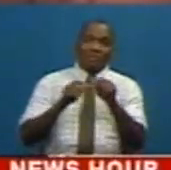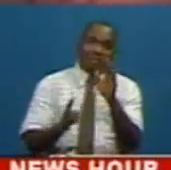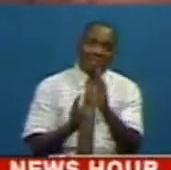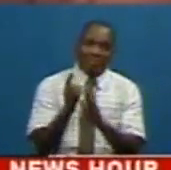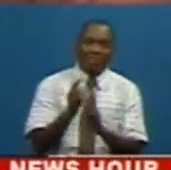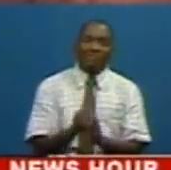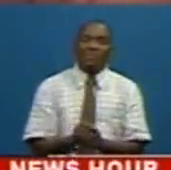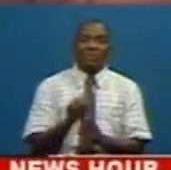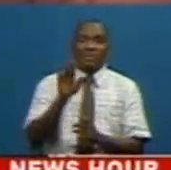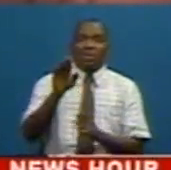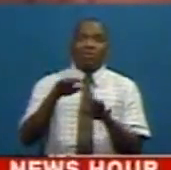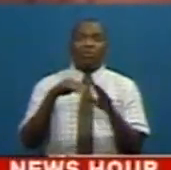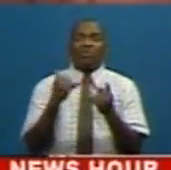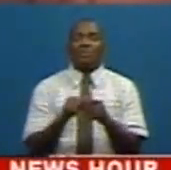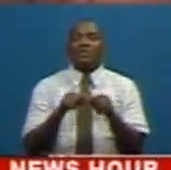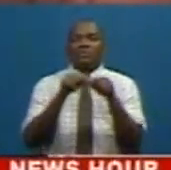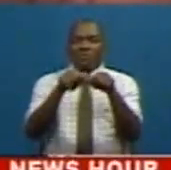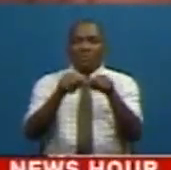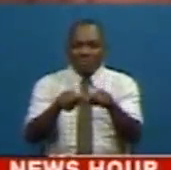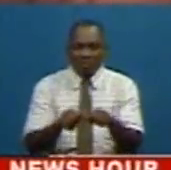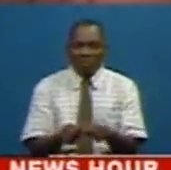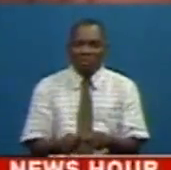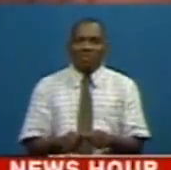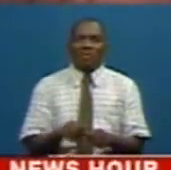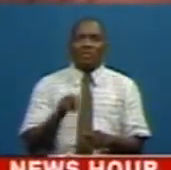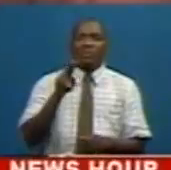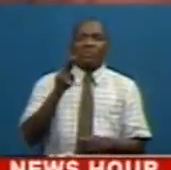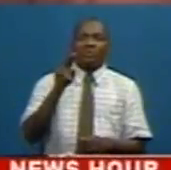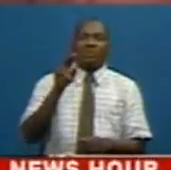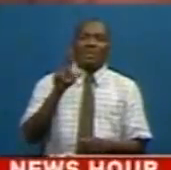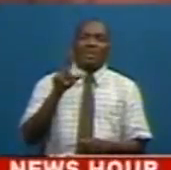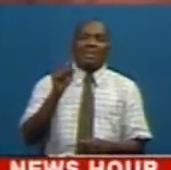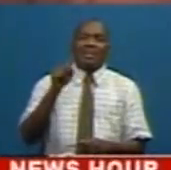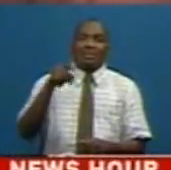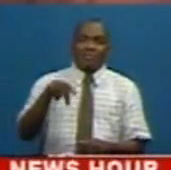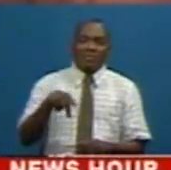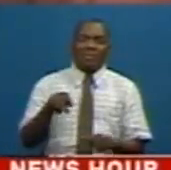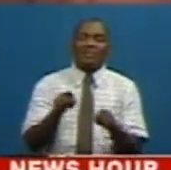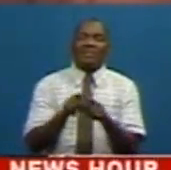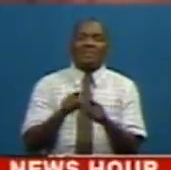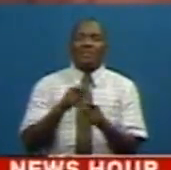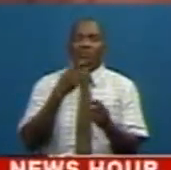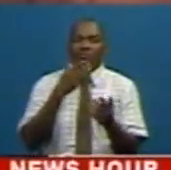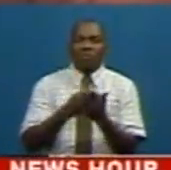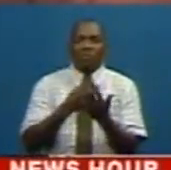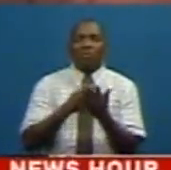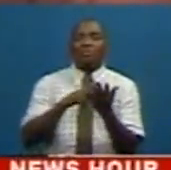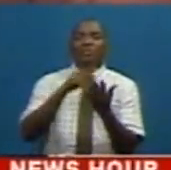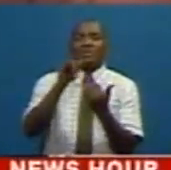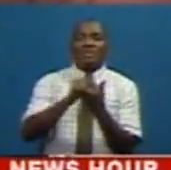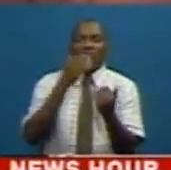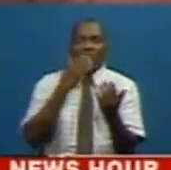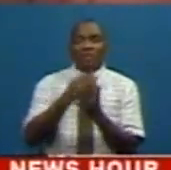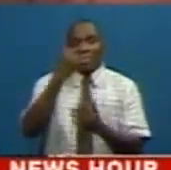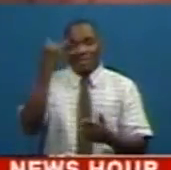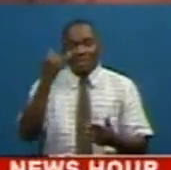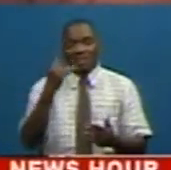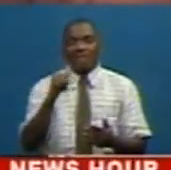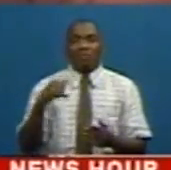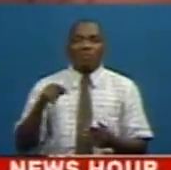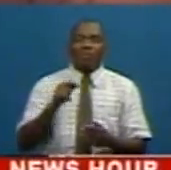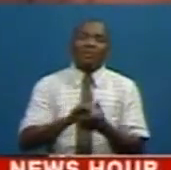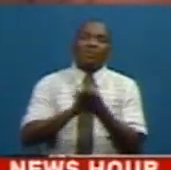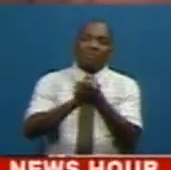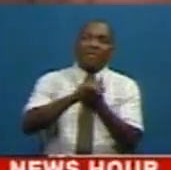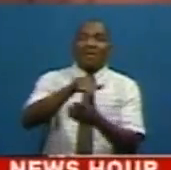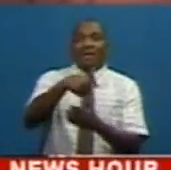the Unilever Sustainable Living Plan, USLP, is a welcome initiative and one I'll commend